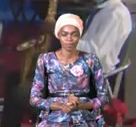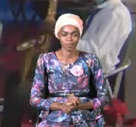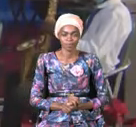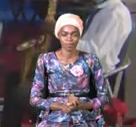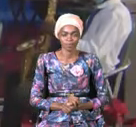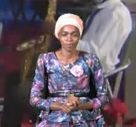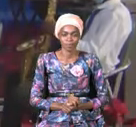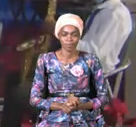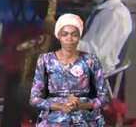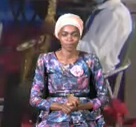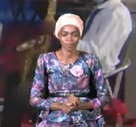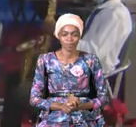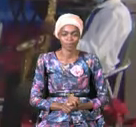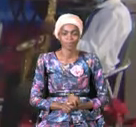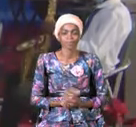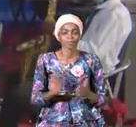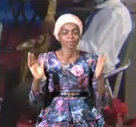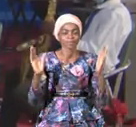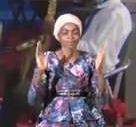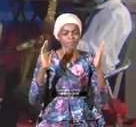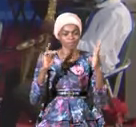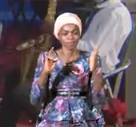Stanza one only.